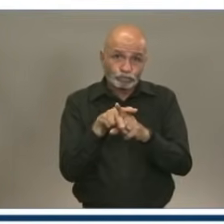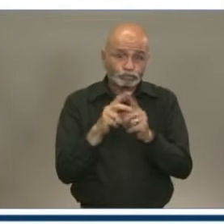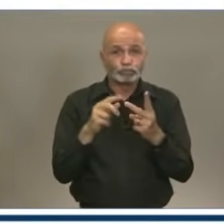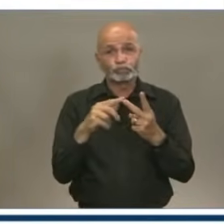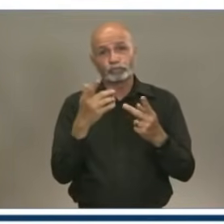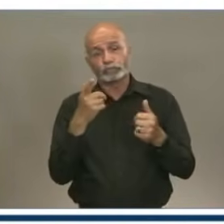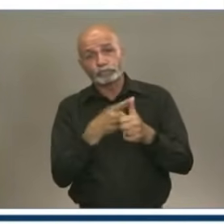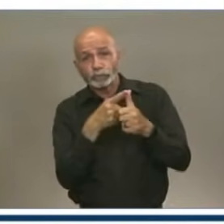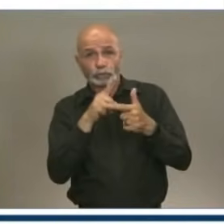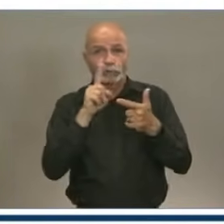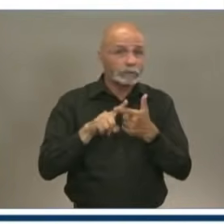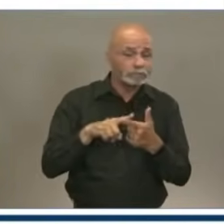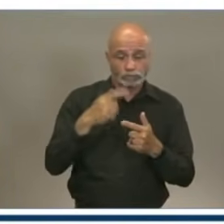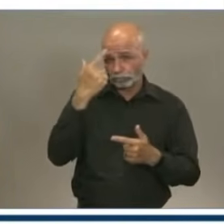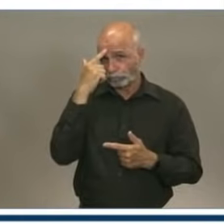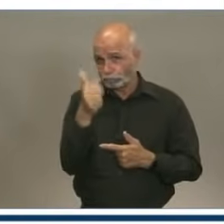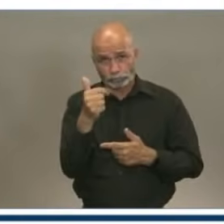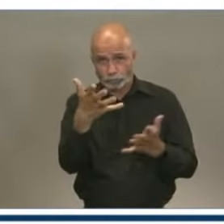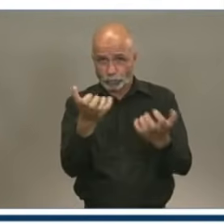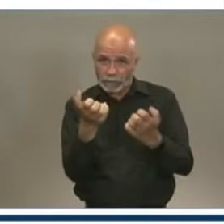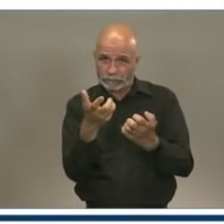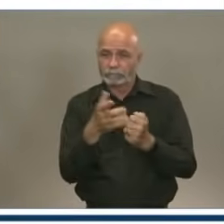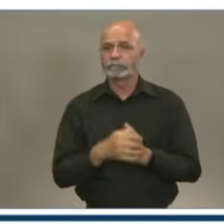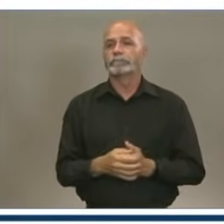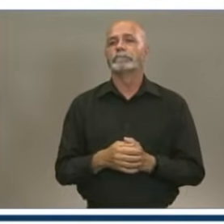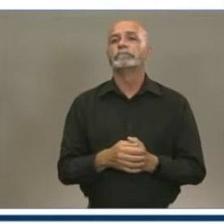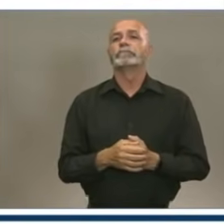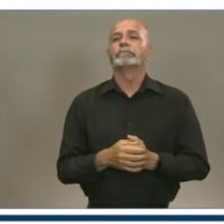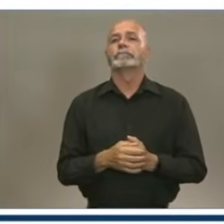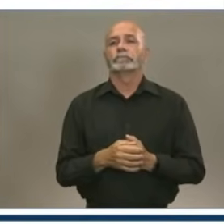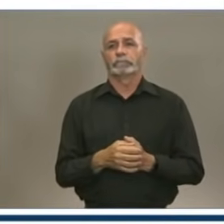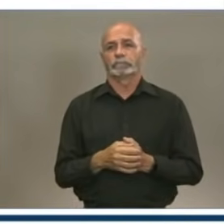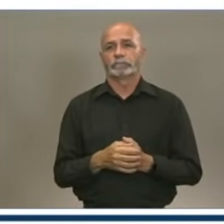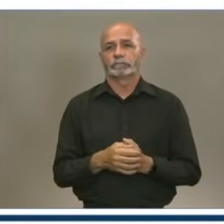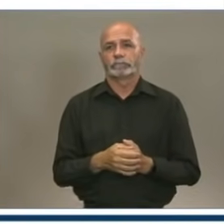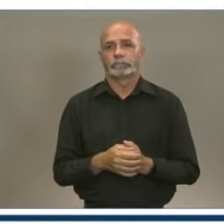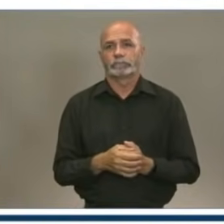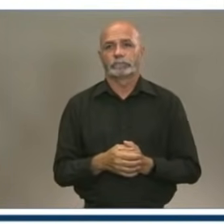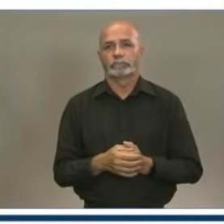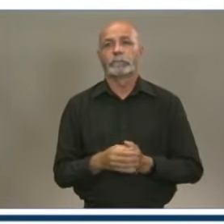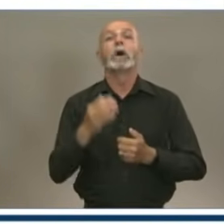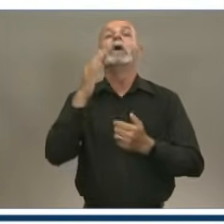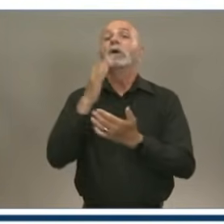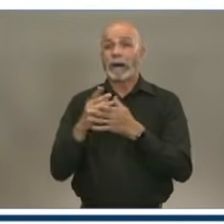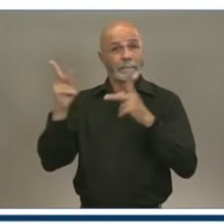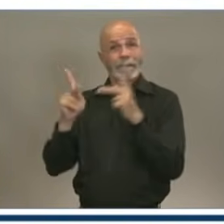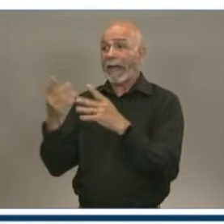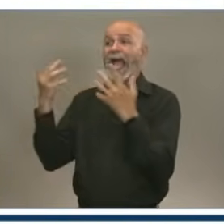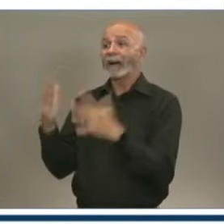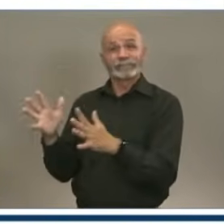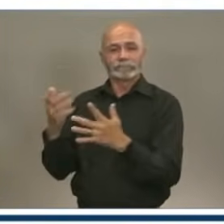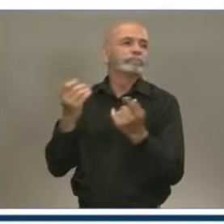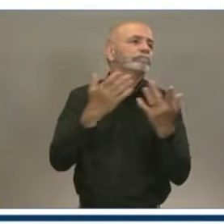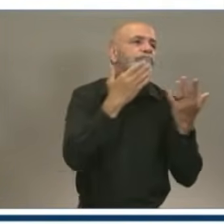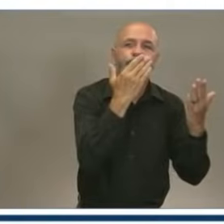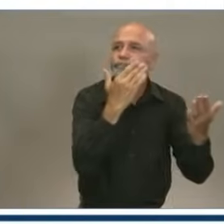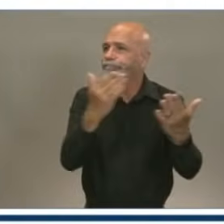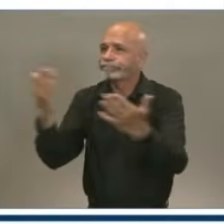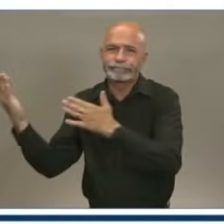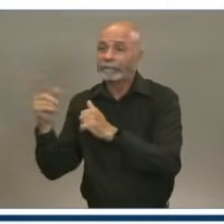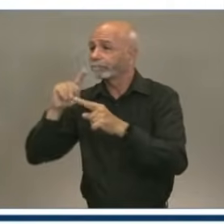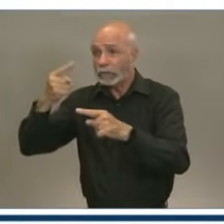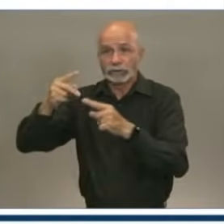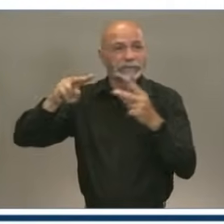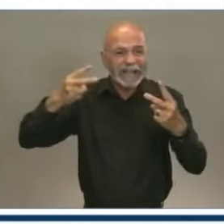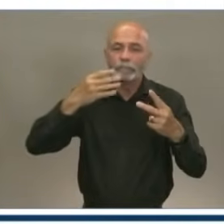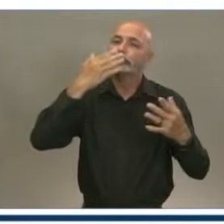as possible. Many of you already have, and I thank you for that. And of those who haven't, please act now. Protect yourself and your